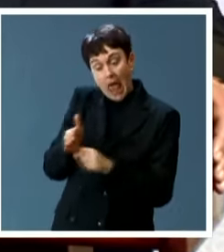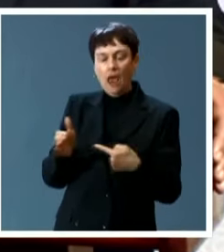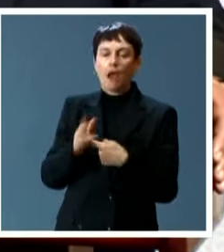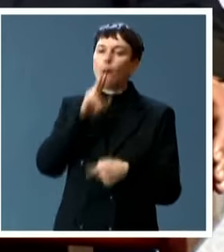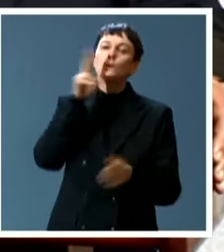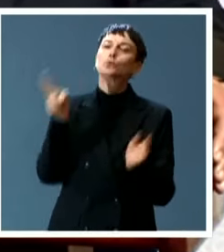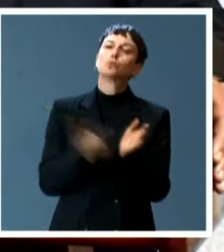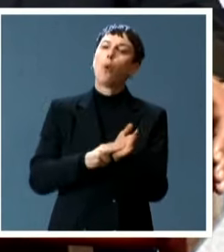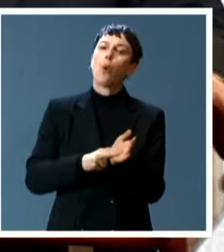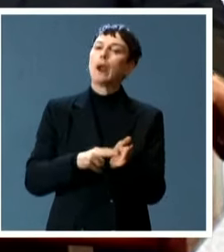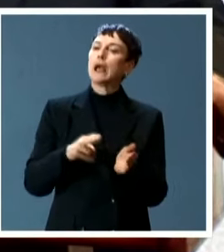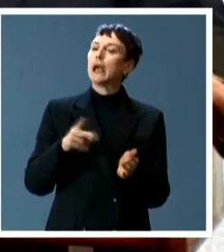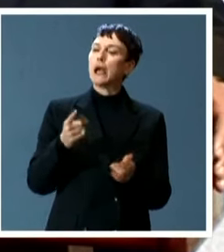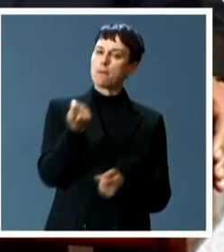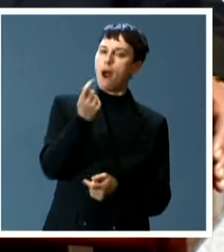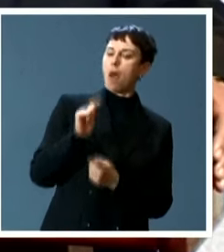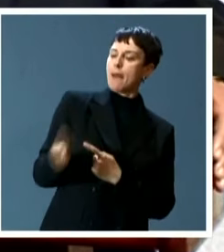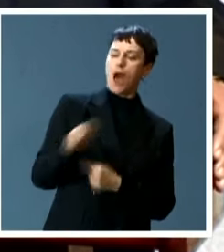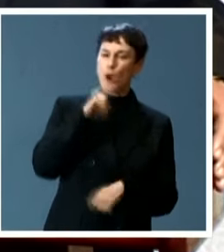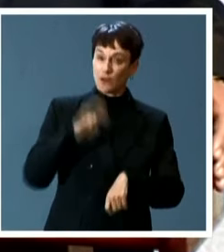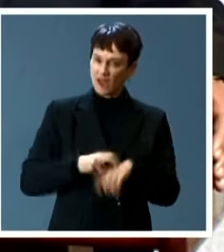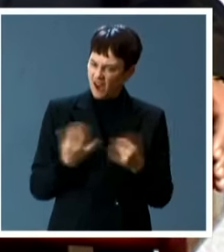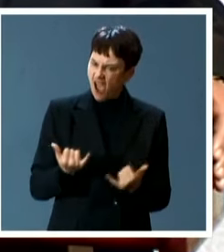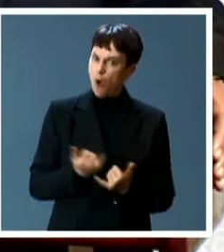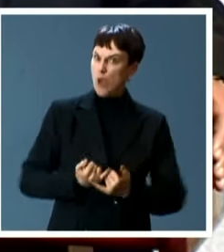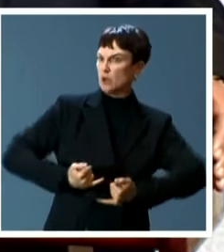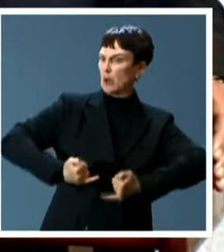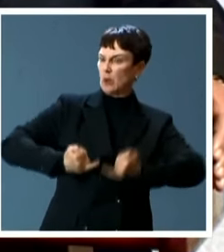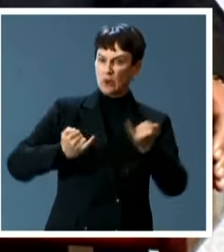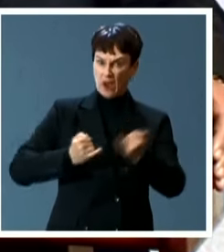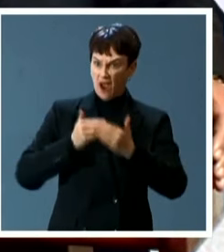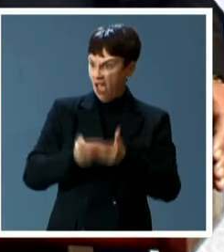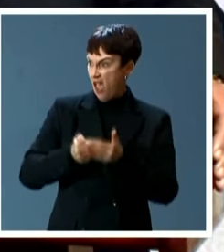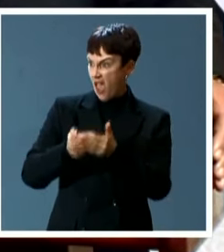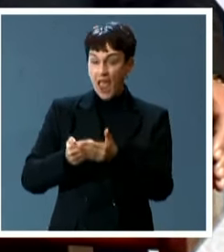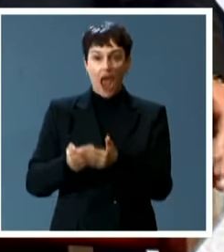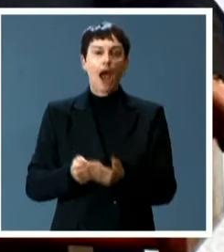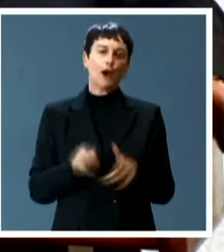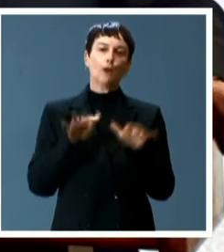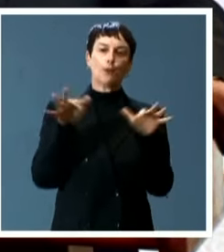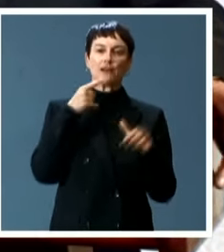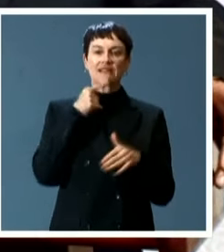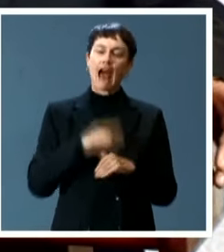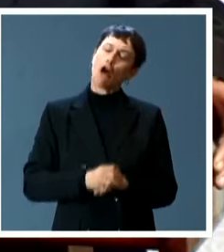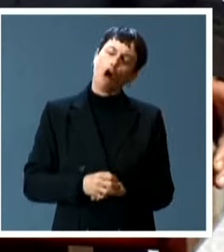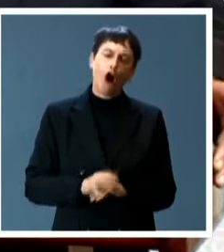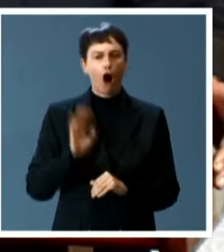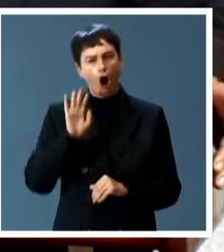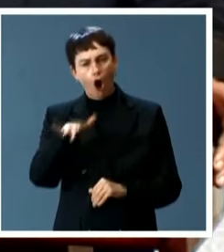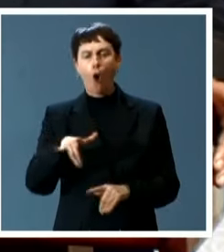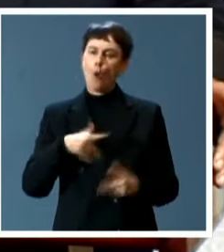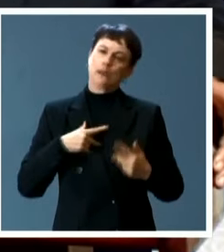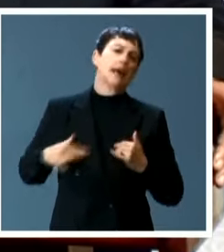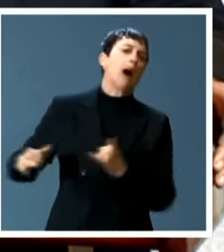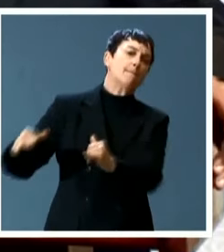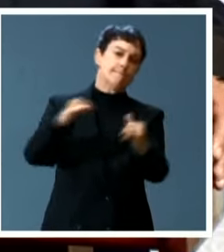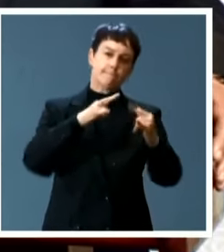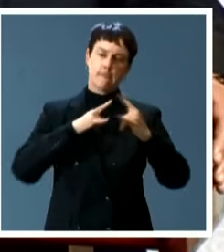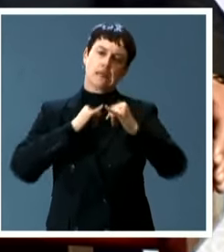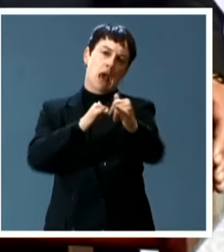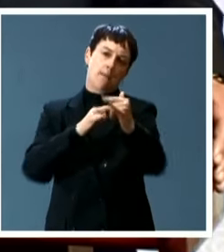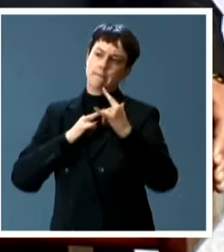post-racist world. The myth that we are all in the same boat. Because while we are all floating on the same